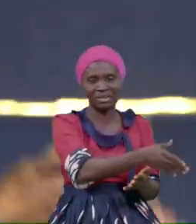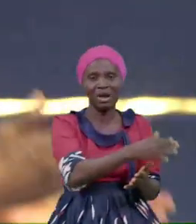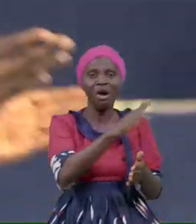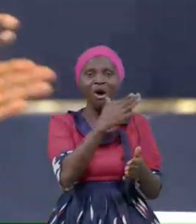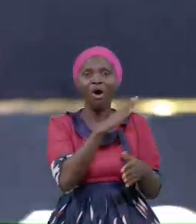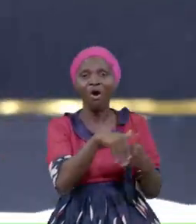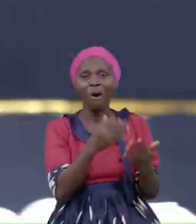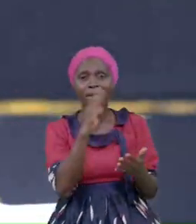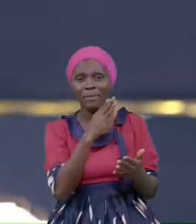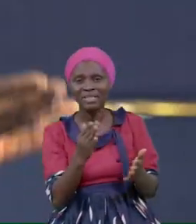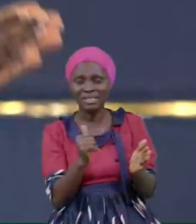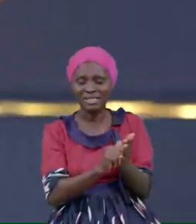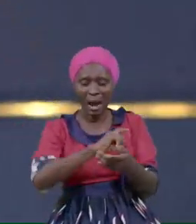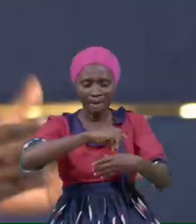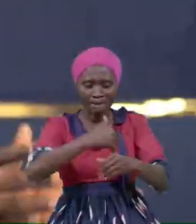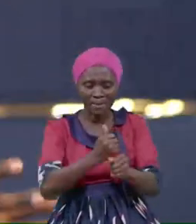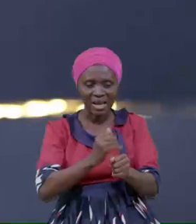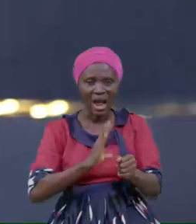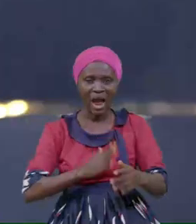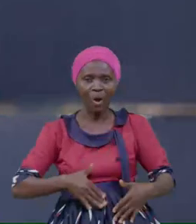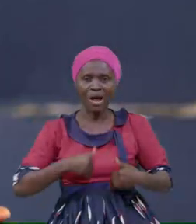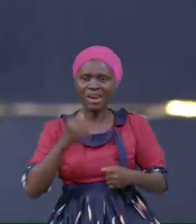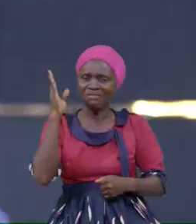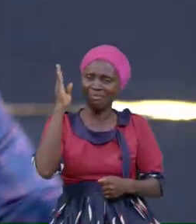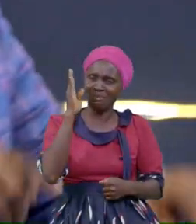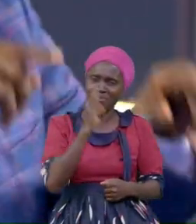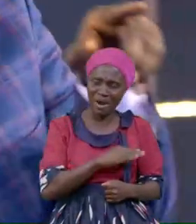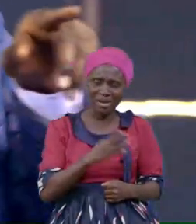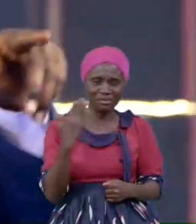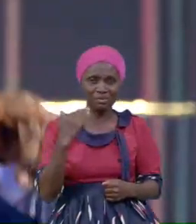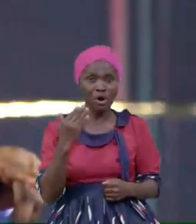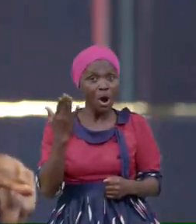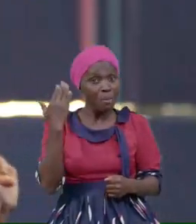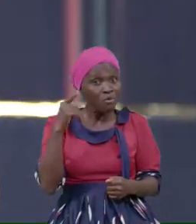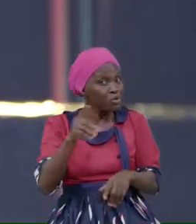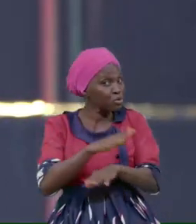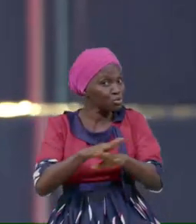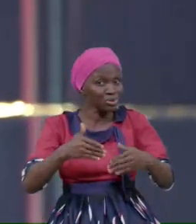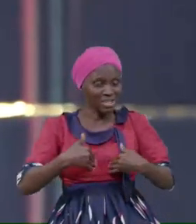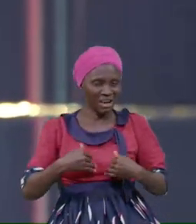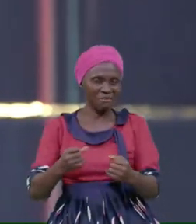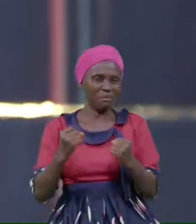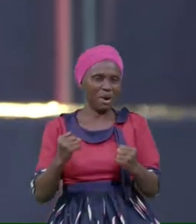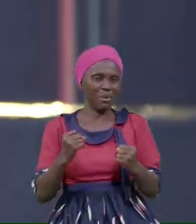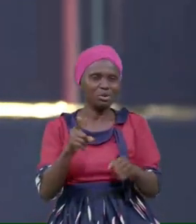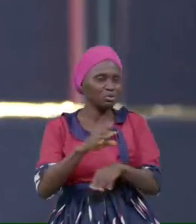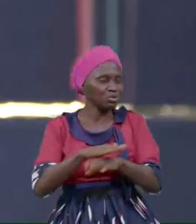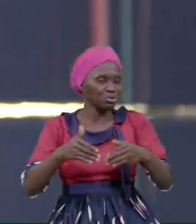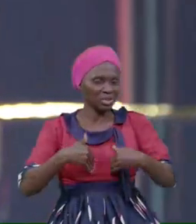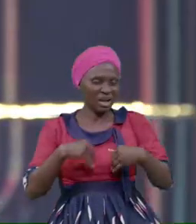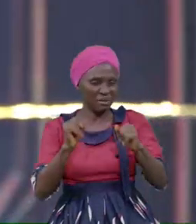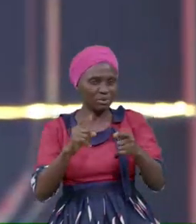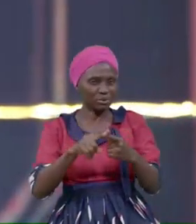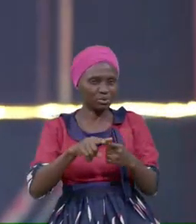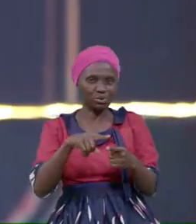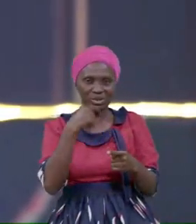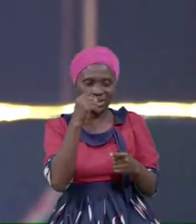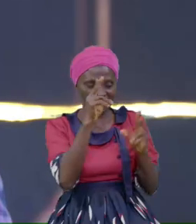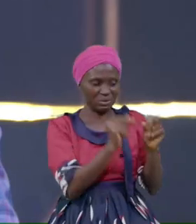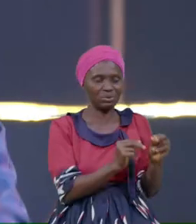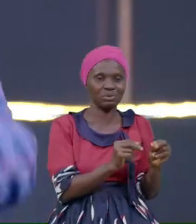they knocked at the door. You didn't have the power to say no. They stayed there. And then they have been